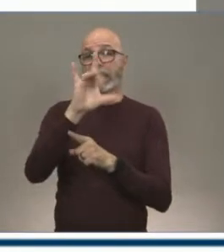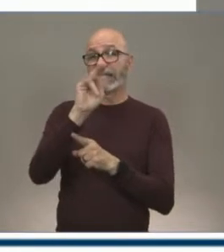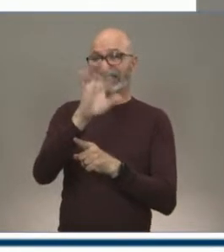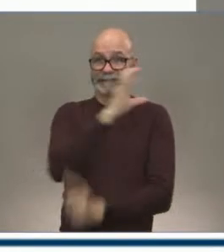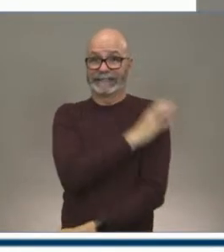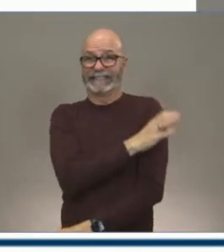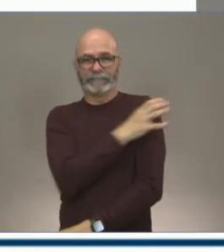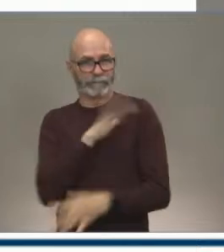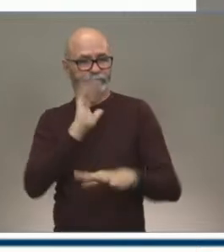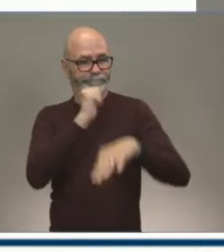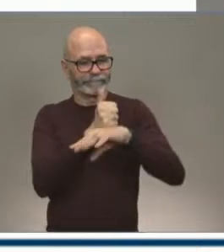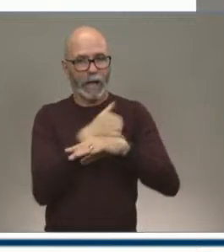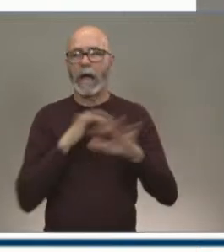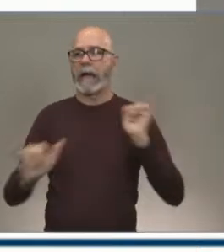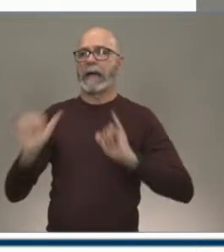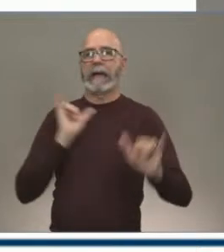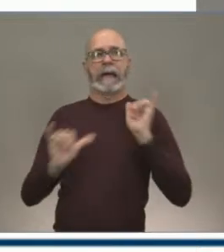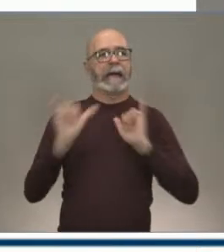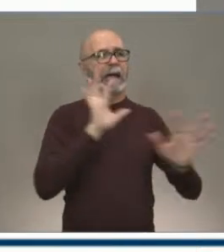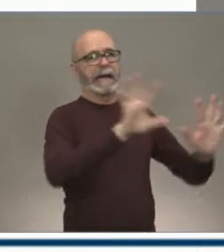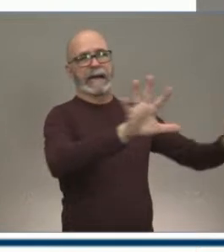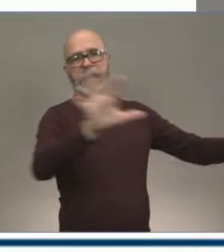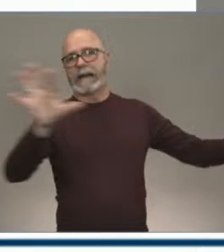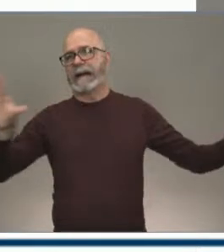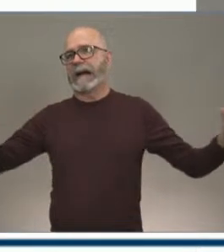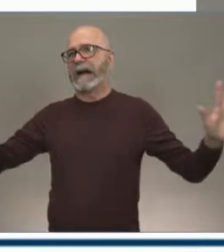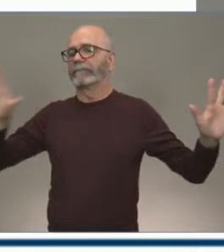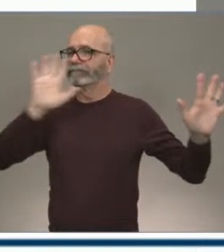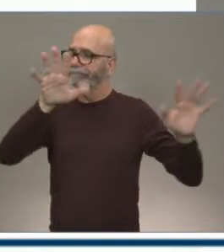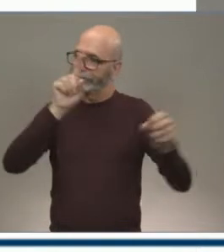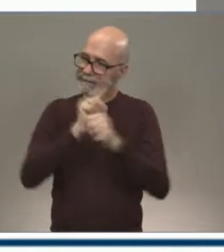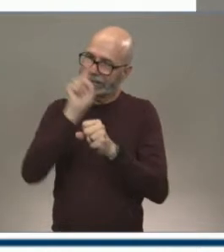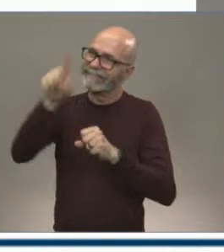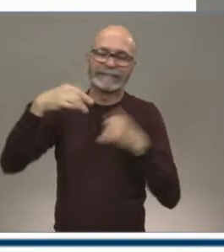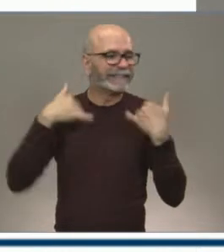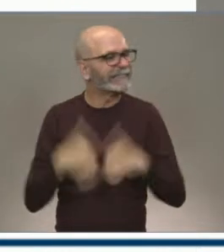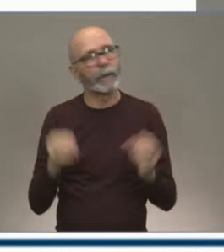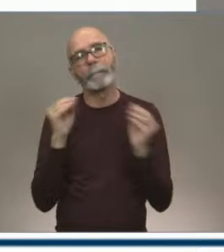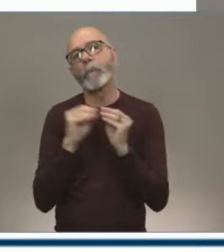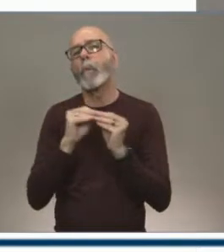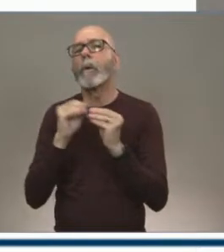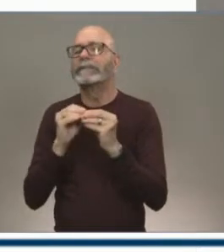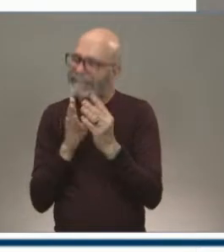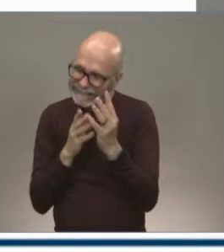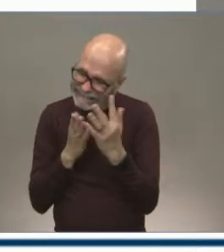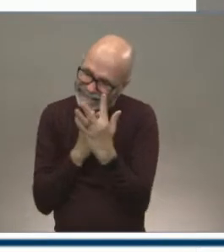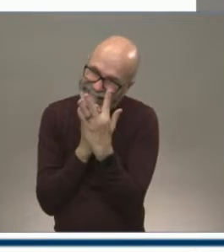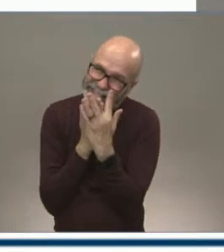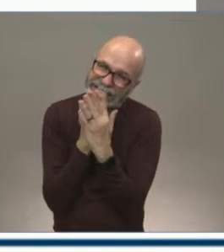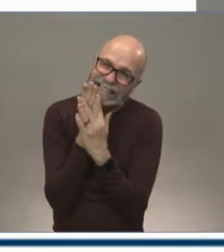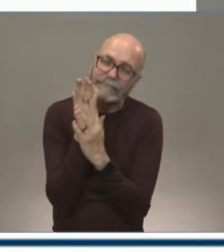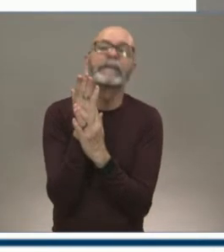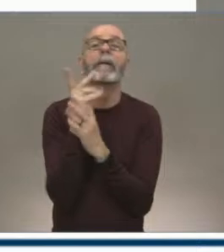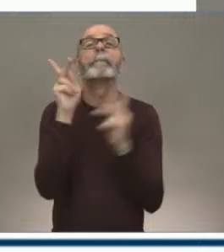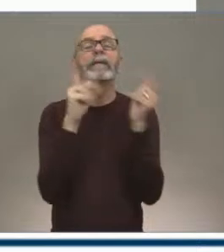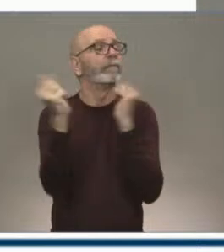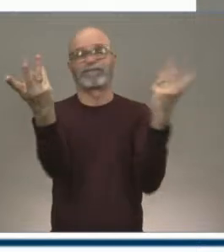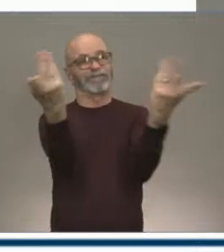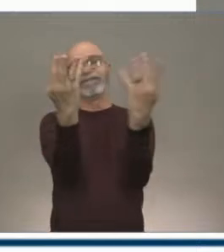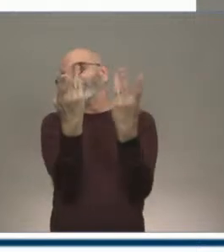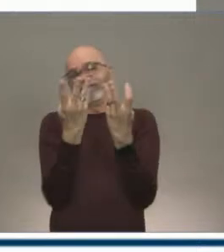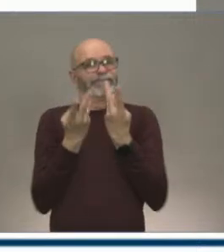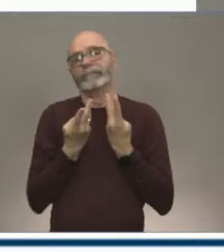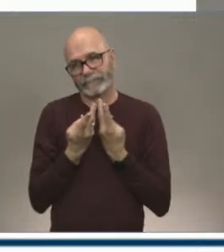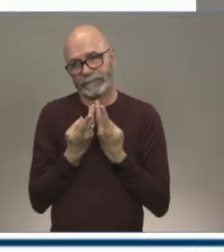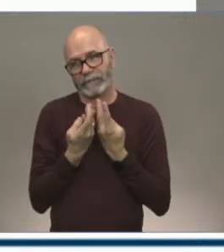already been learned, and we will learn more next week as we go through the clinics themselves that will better position us to roll out community